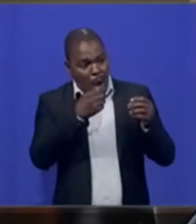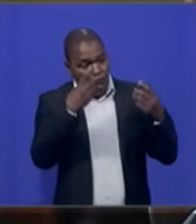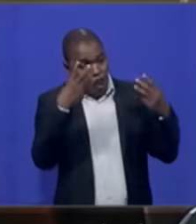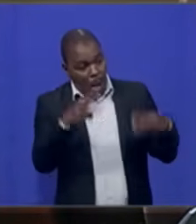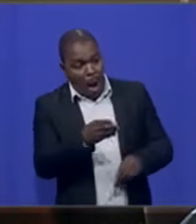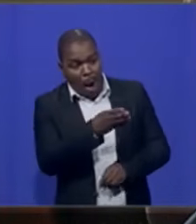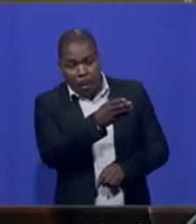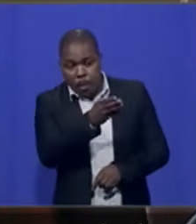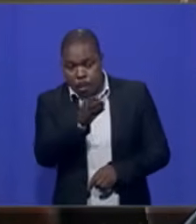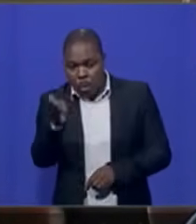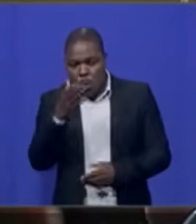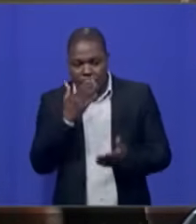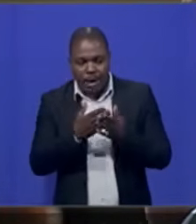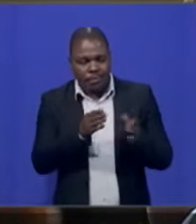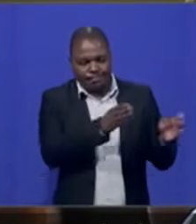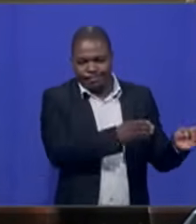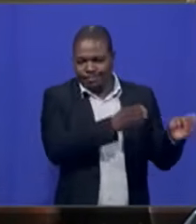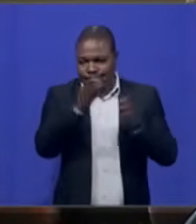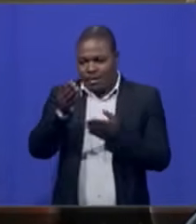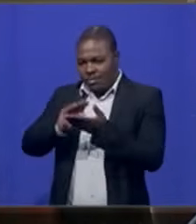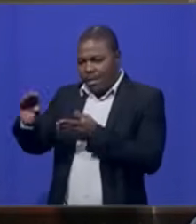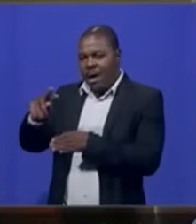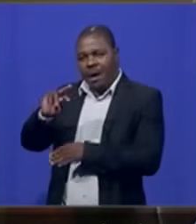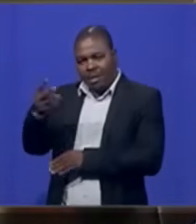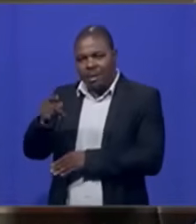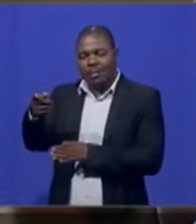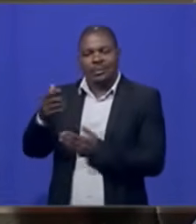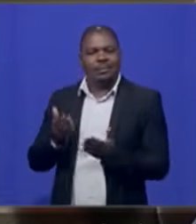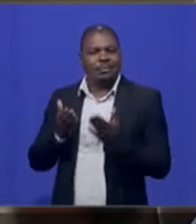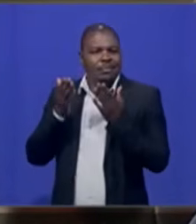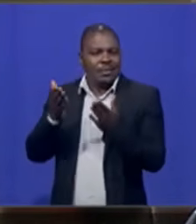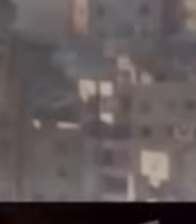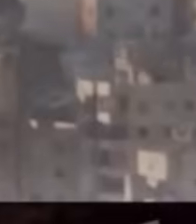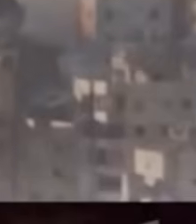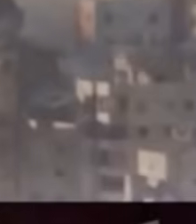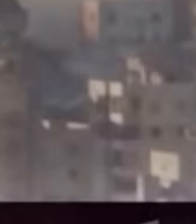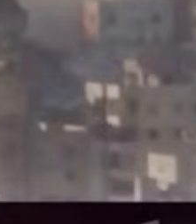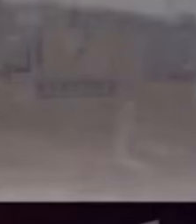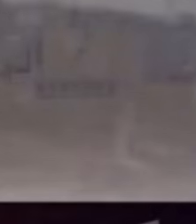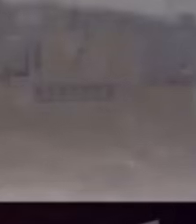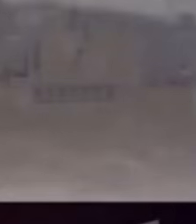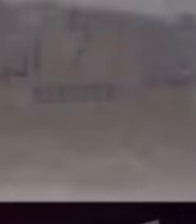wasted in the state can be rediverted towards frontline service delivery and infrastructure development.